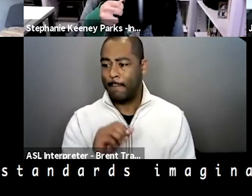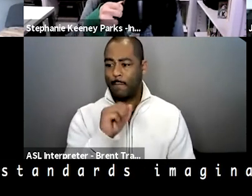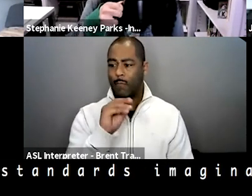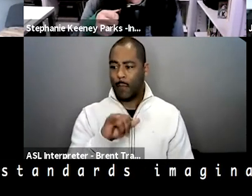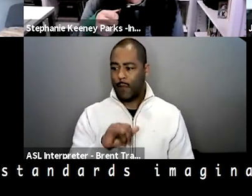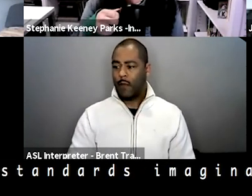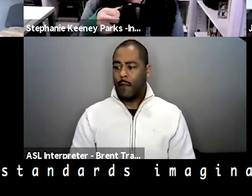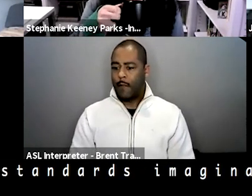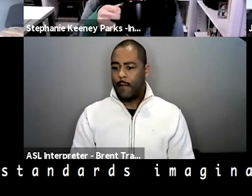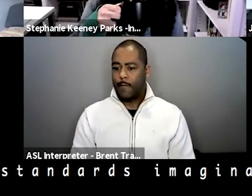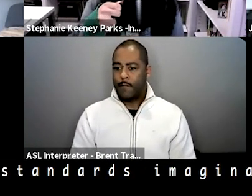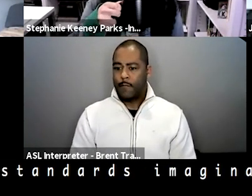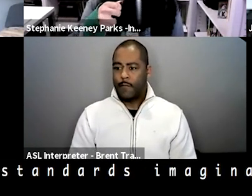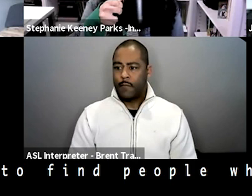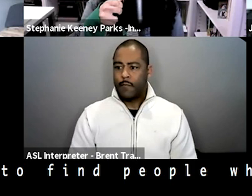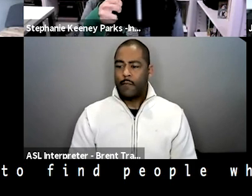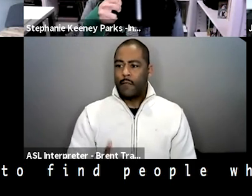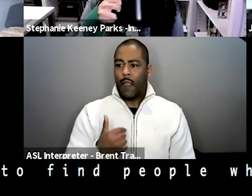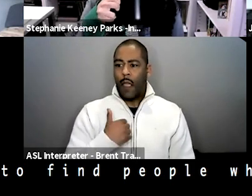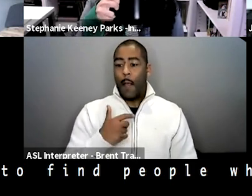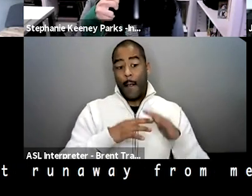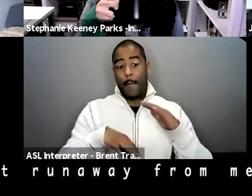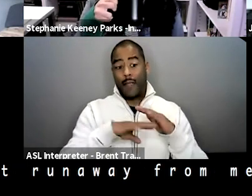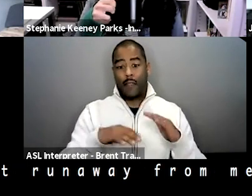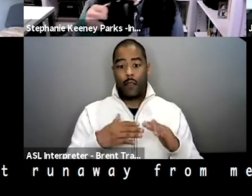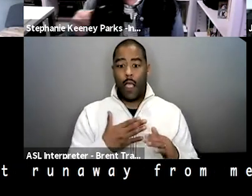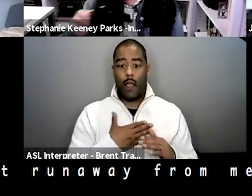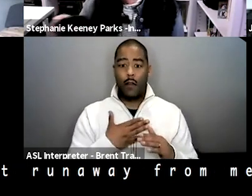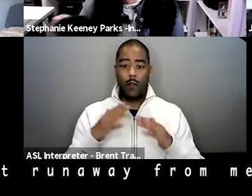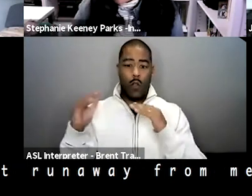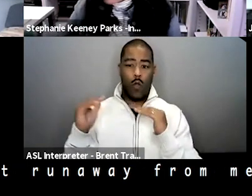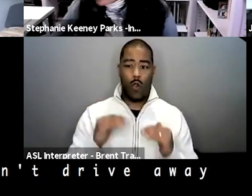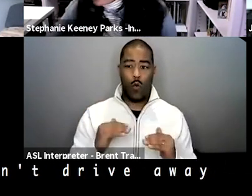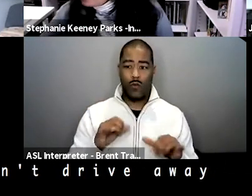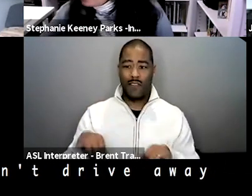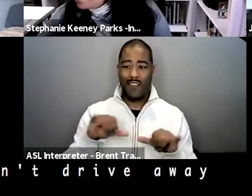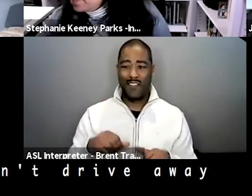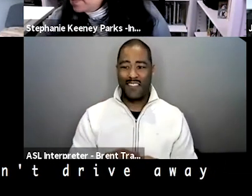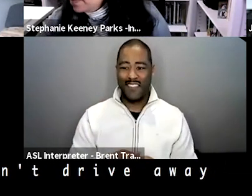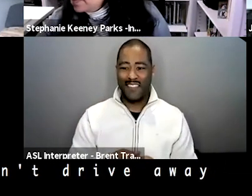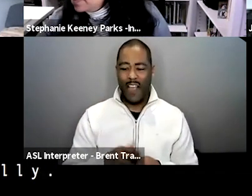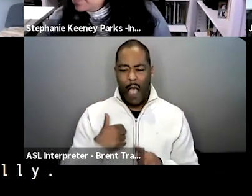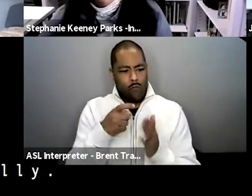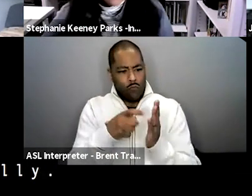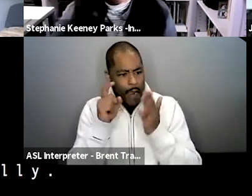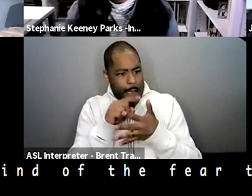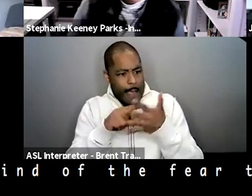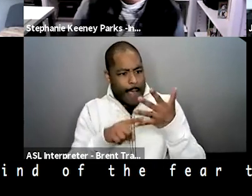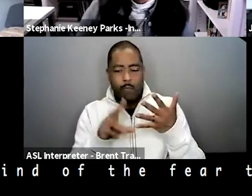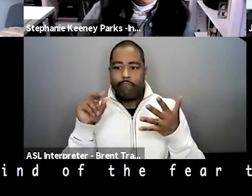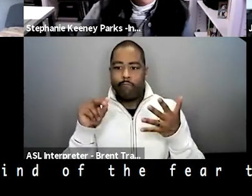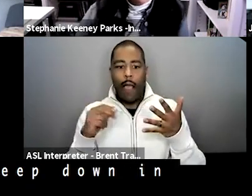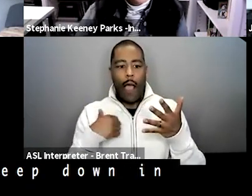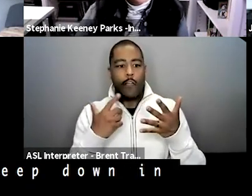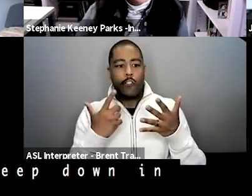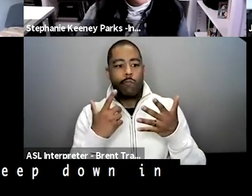I had kind of the lowest set of standards imaginable, which is that I just wanted to find people who wouldn't run away from me or who I wouldn't drive away